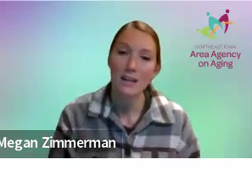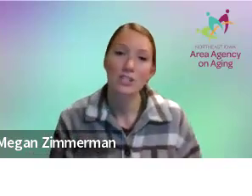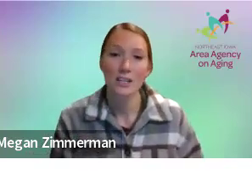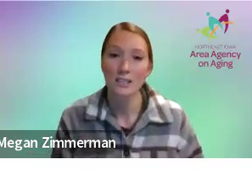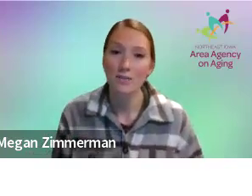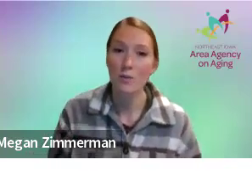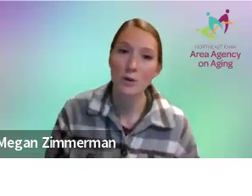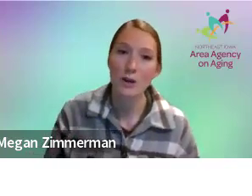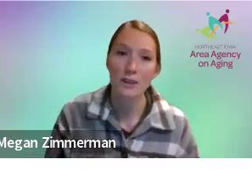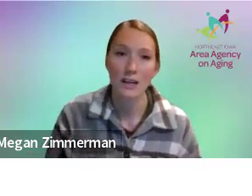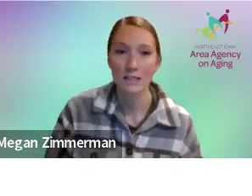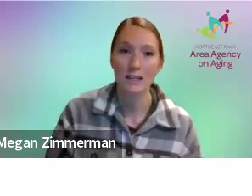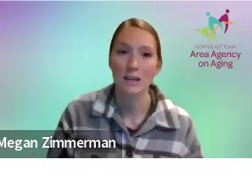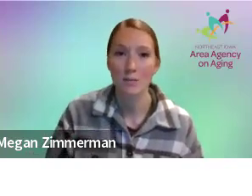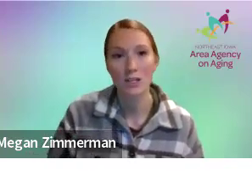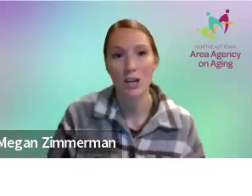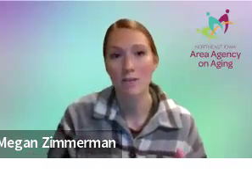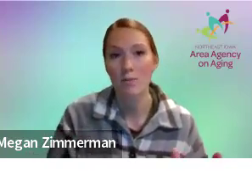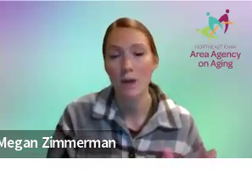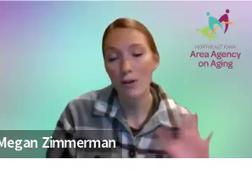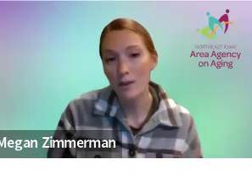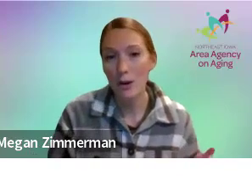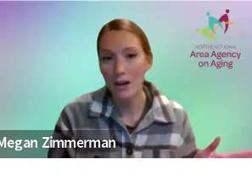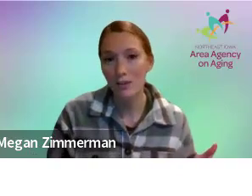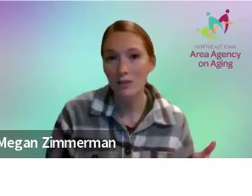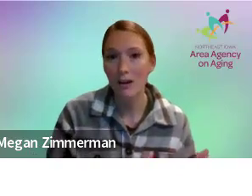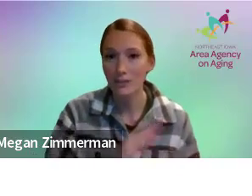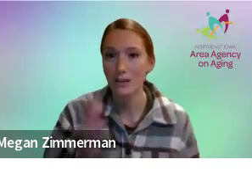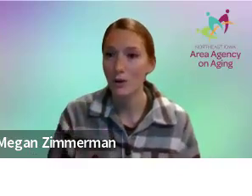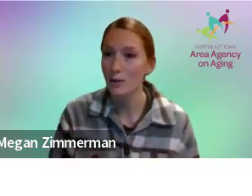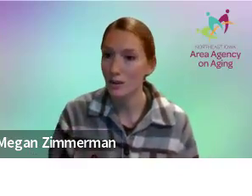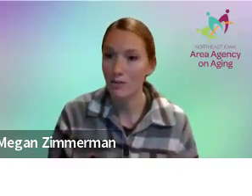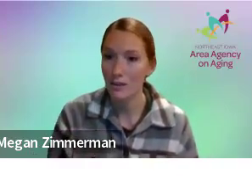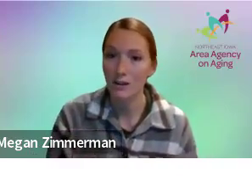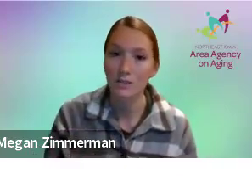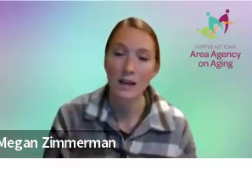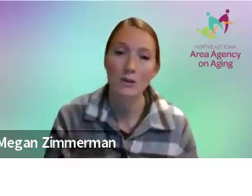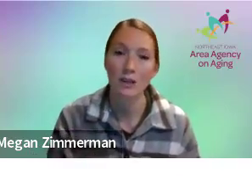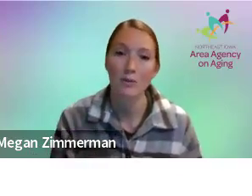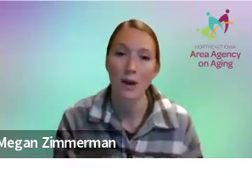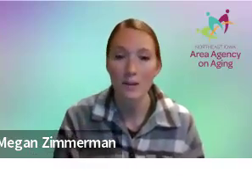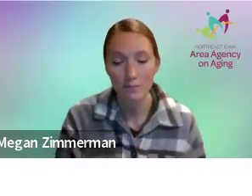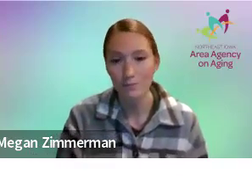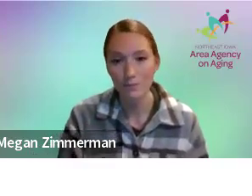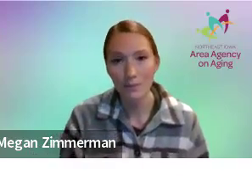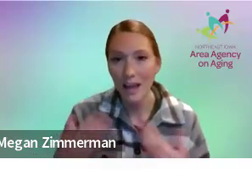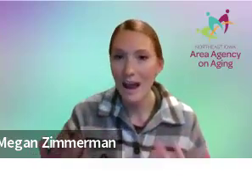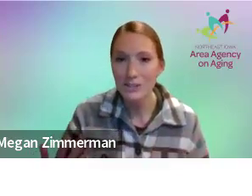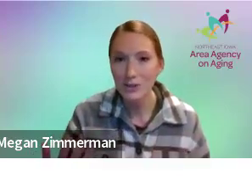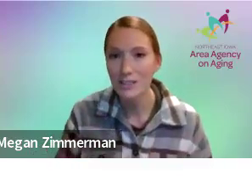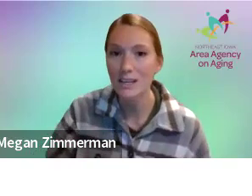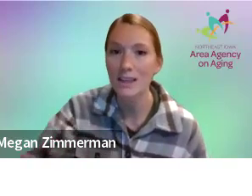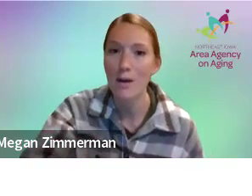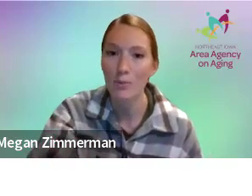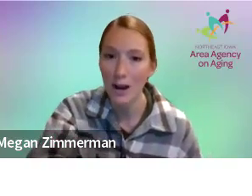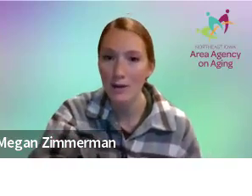So then on page 6 of your workbook, there is an image of a healthy brain on the left and a brain with advanced Alzheimer's on the right. And